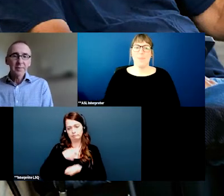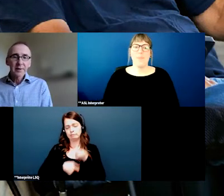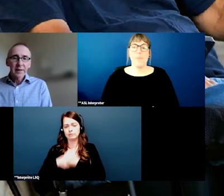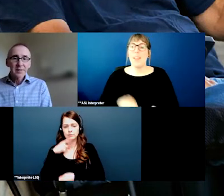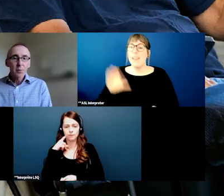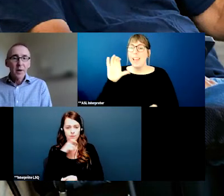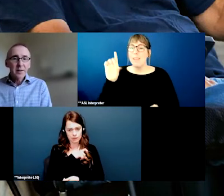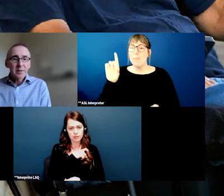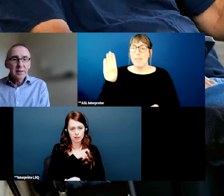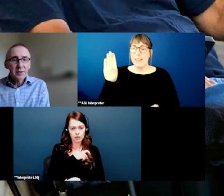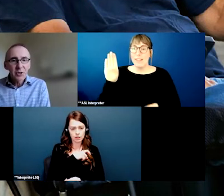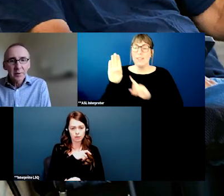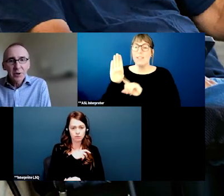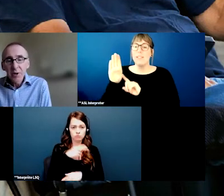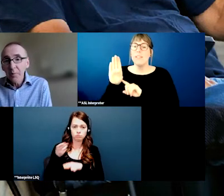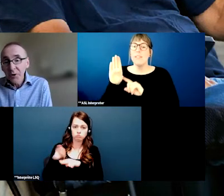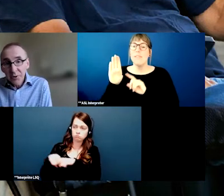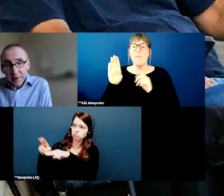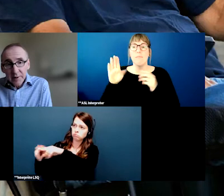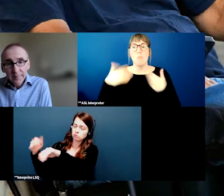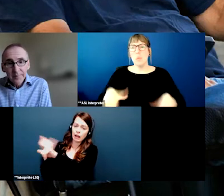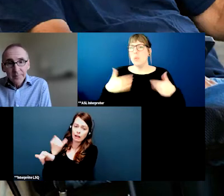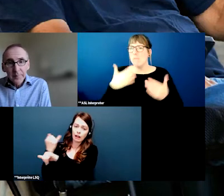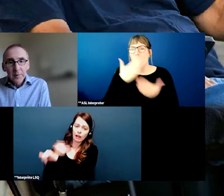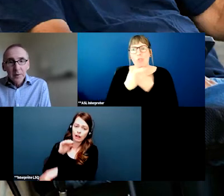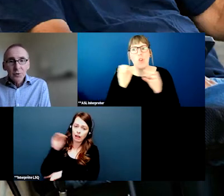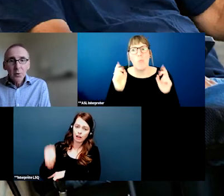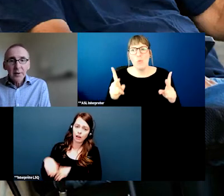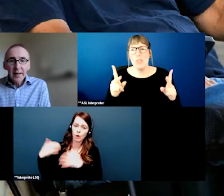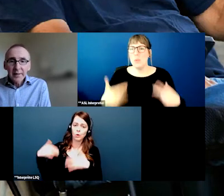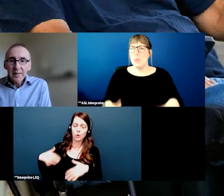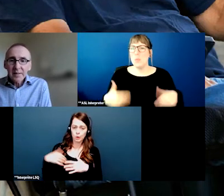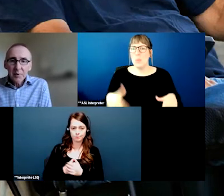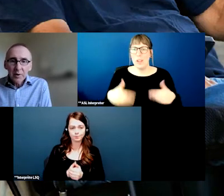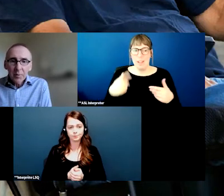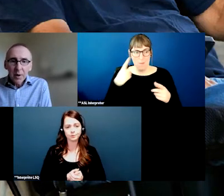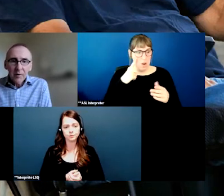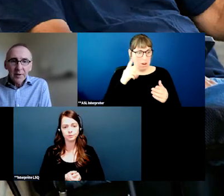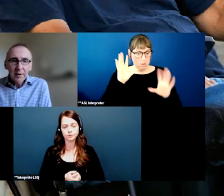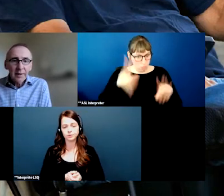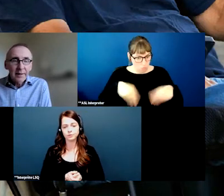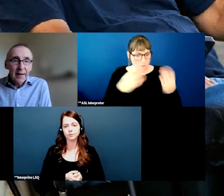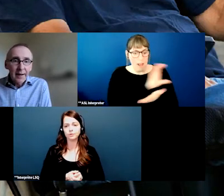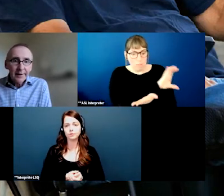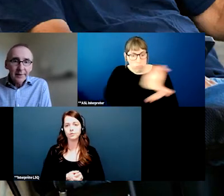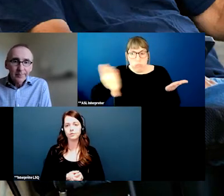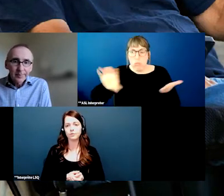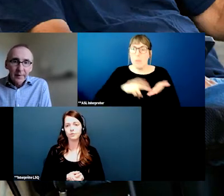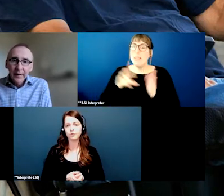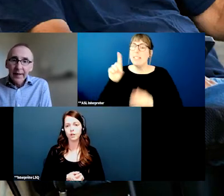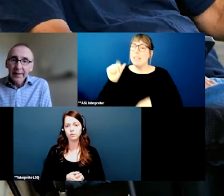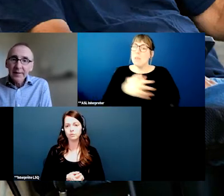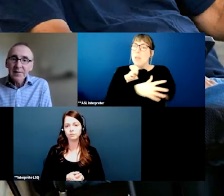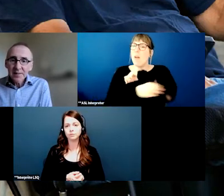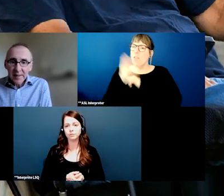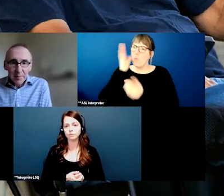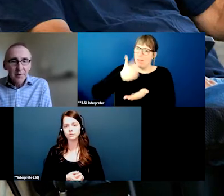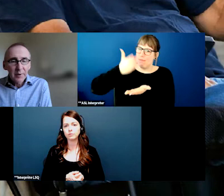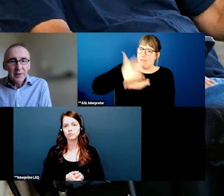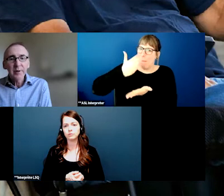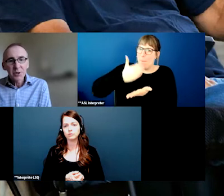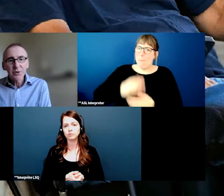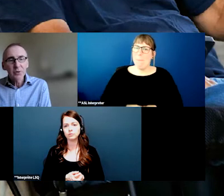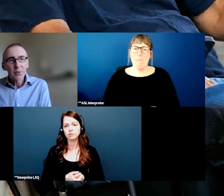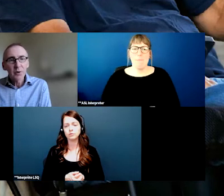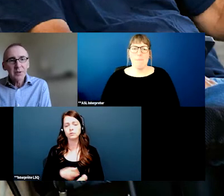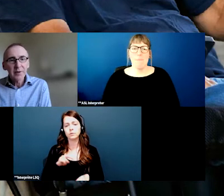Disability Benefit as a once-in-a-generation opportunity toward ending disability poverty in Canada, and as a step in the